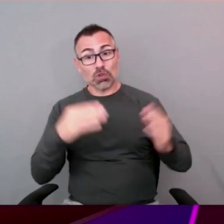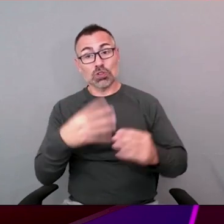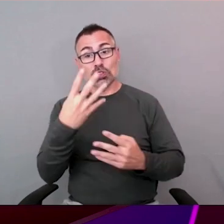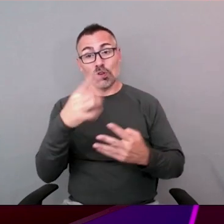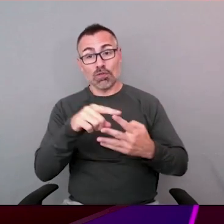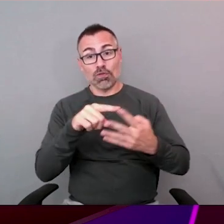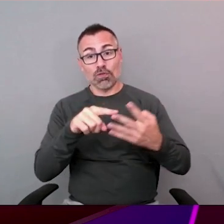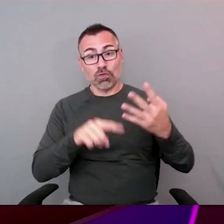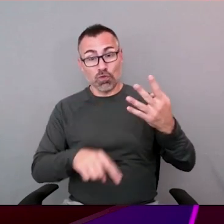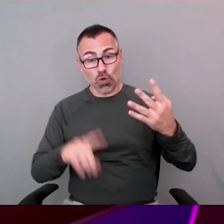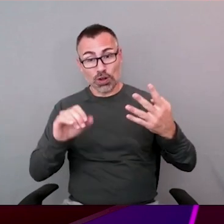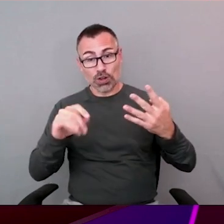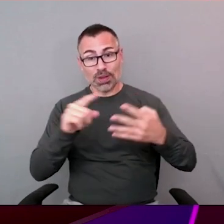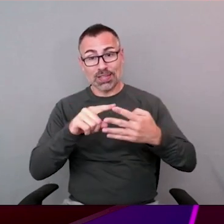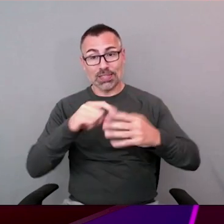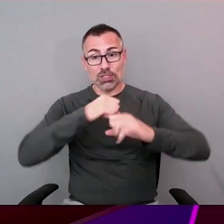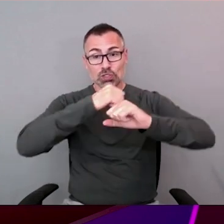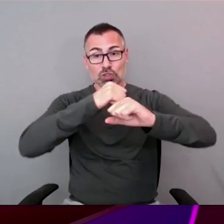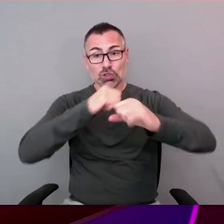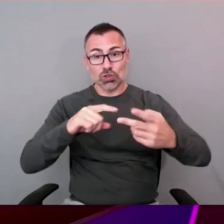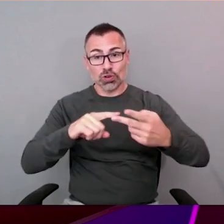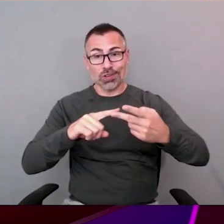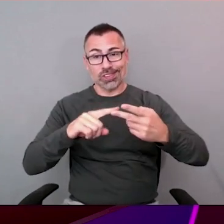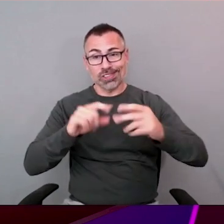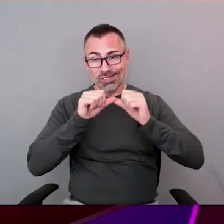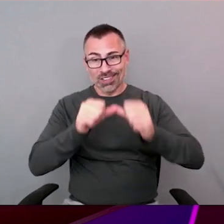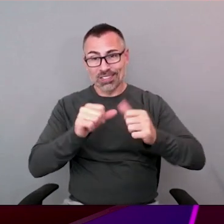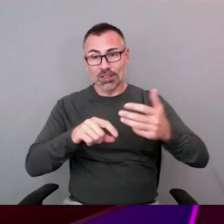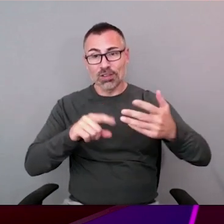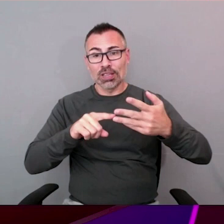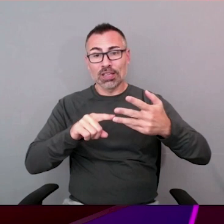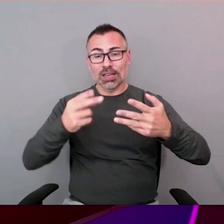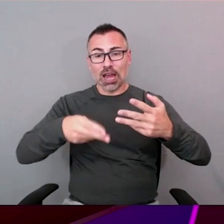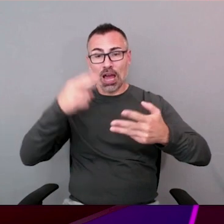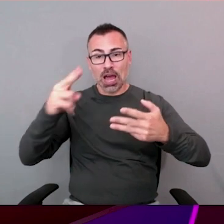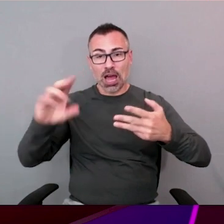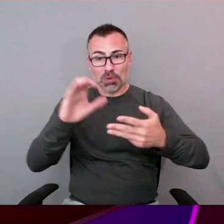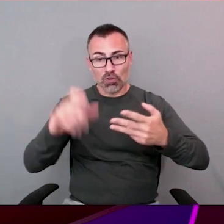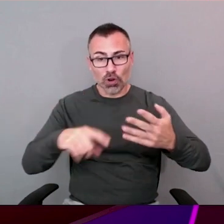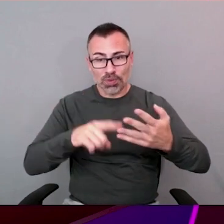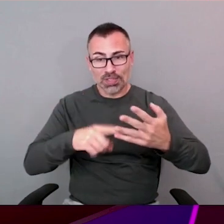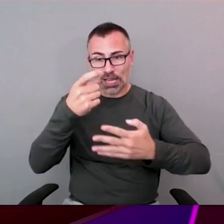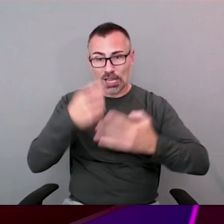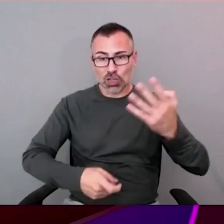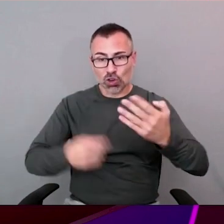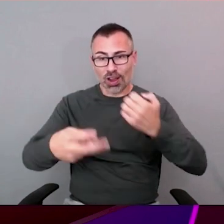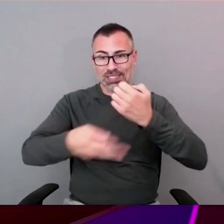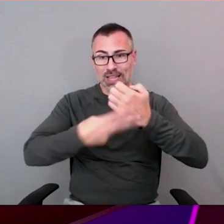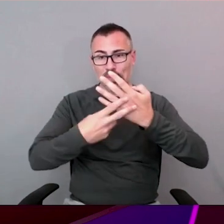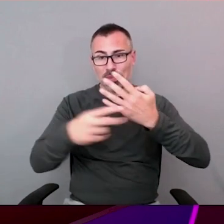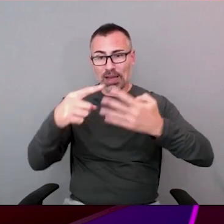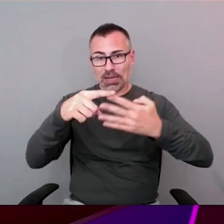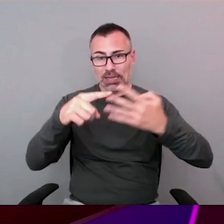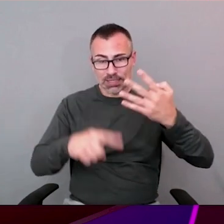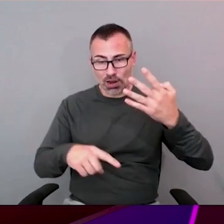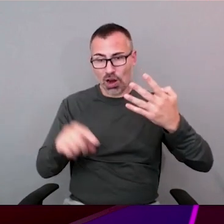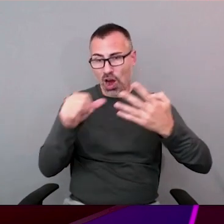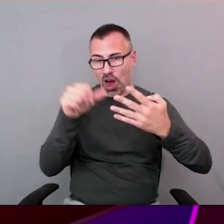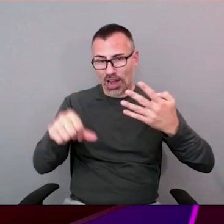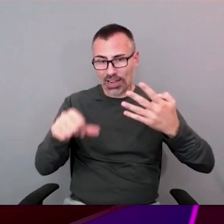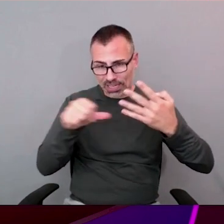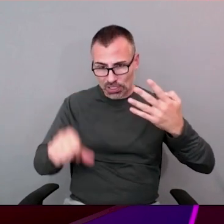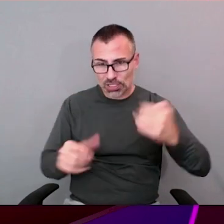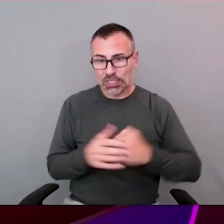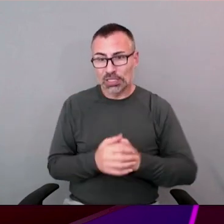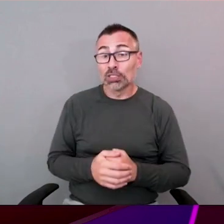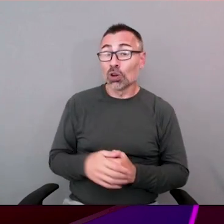architectures, resilient architectures, high-performing architectures, and cost-optimized architectures, which a service like S3 can apply to any of